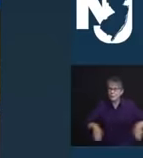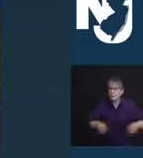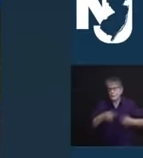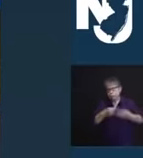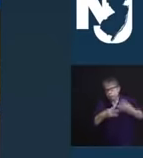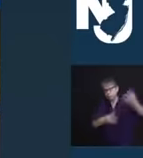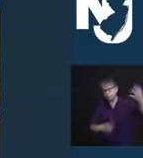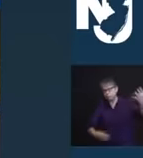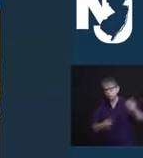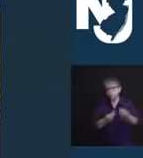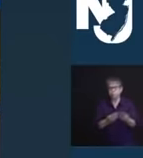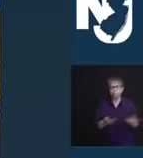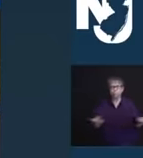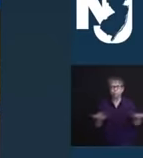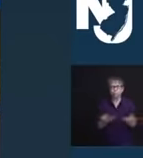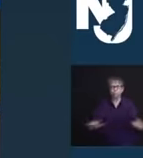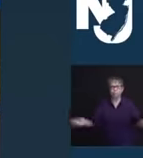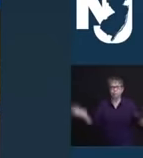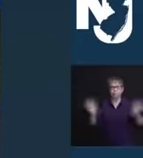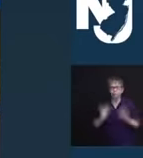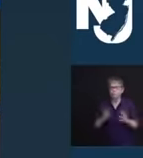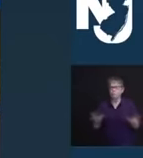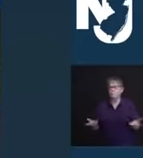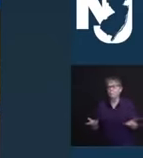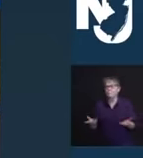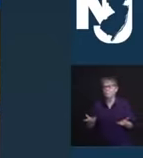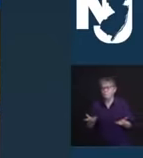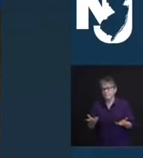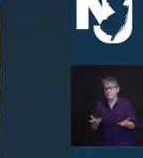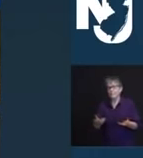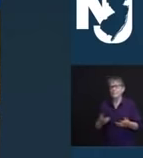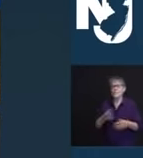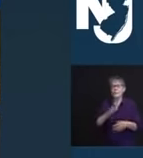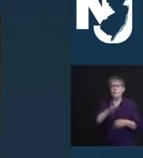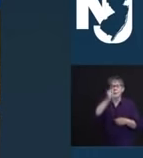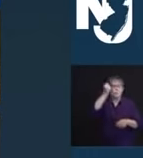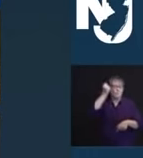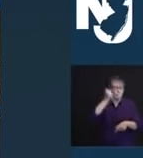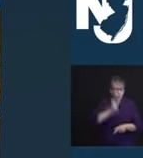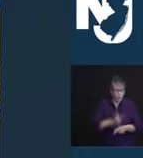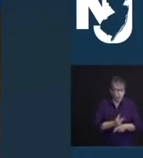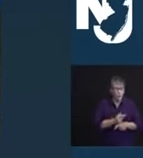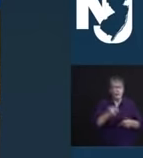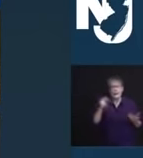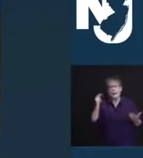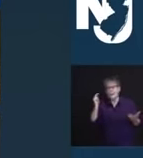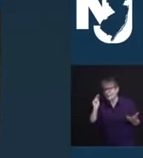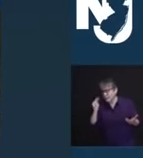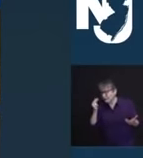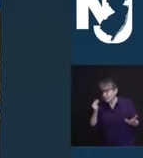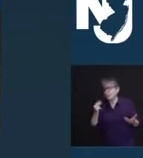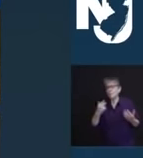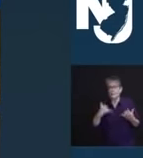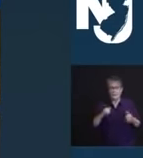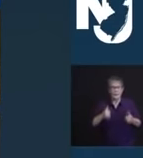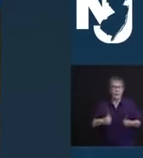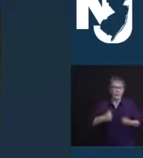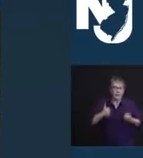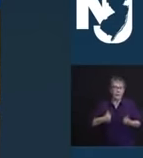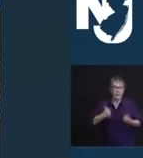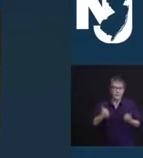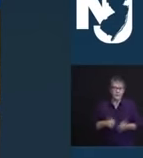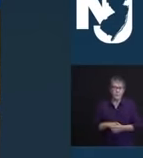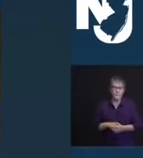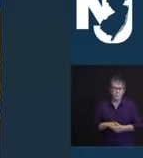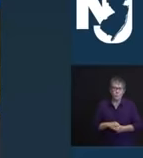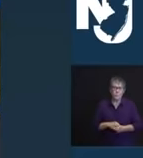Olivia. He also leaves his brother James and his nephews Jim, Sam, and Matthew and their families. By the way, his wife Diane told me that